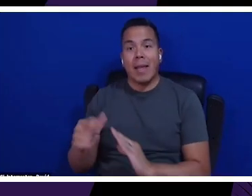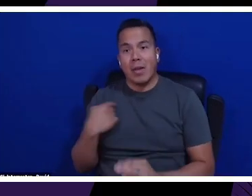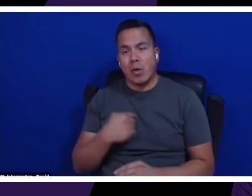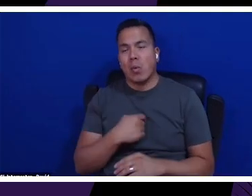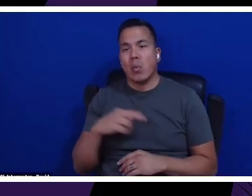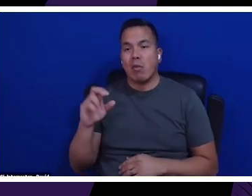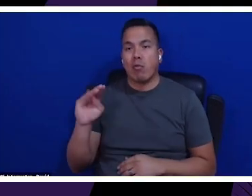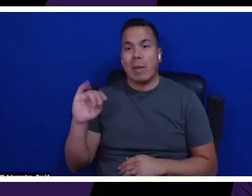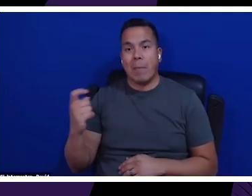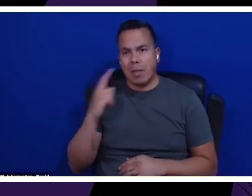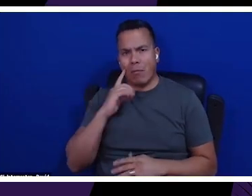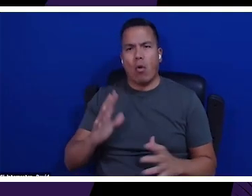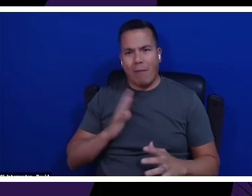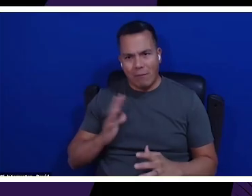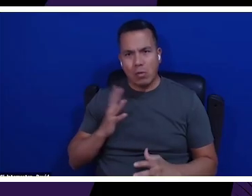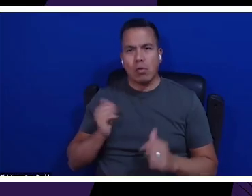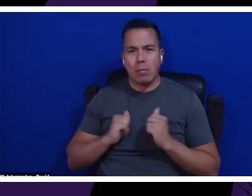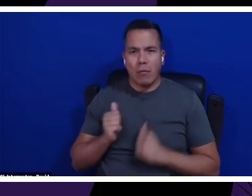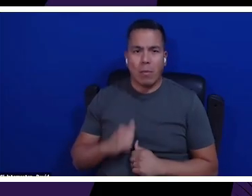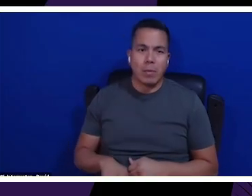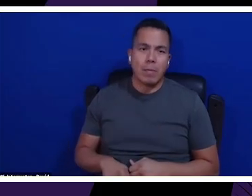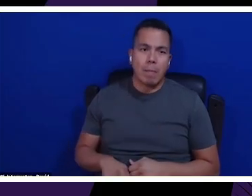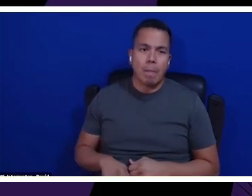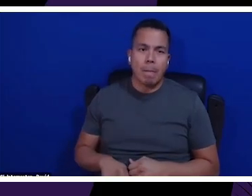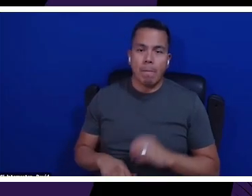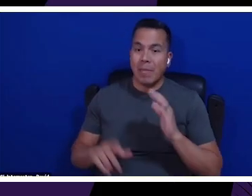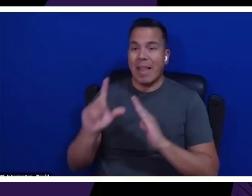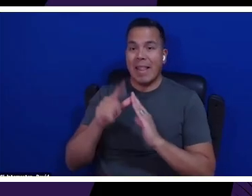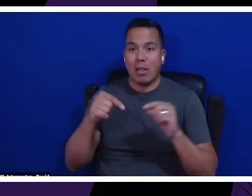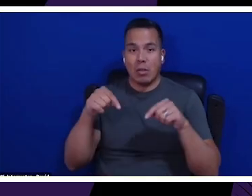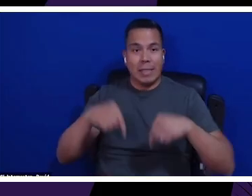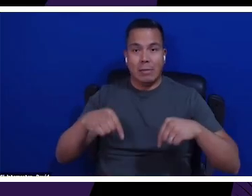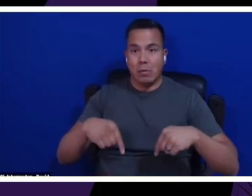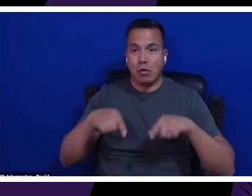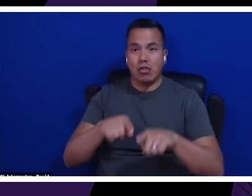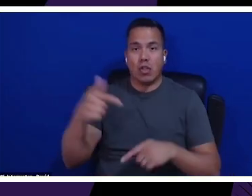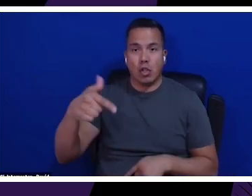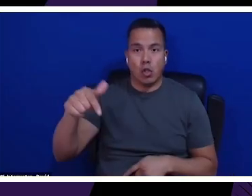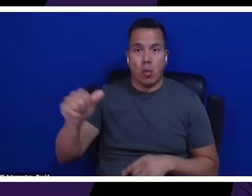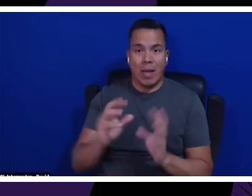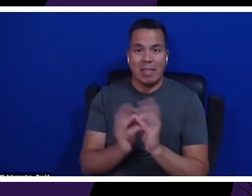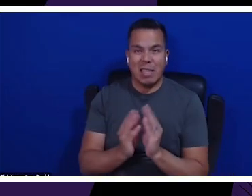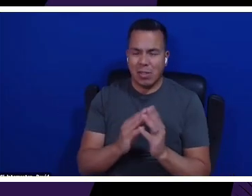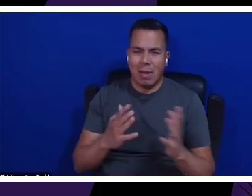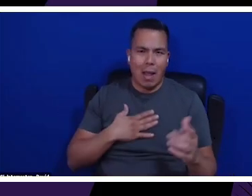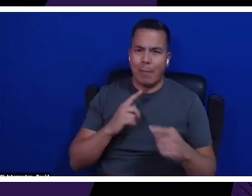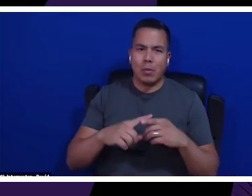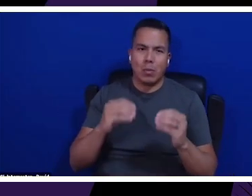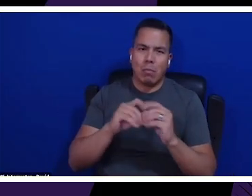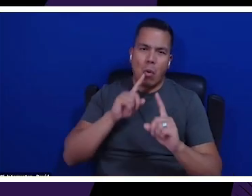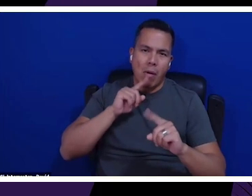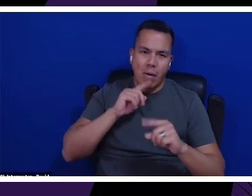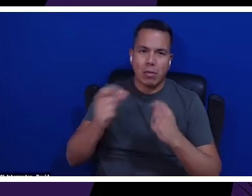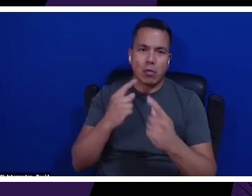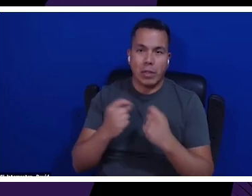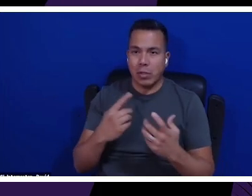the official performance. So later during our Q&A session, we'll be happy to delve deeper and answer any questions concerning the collage